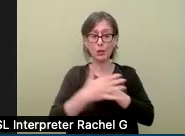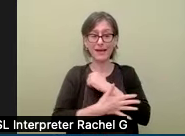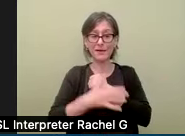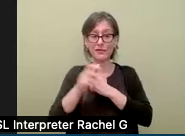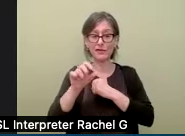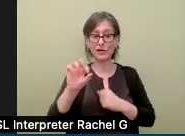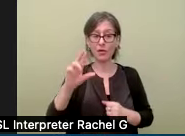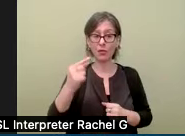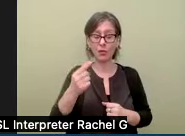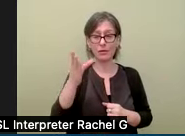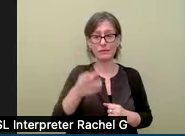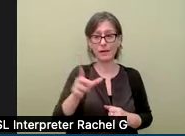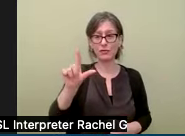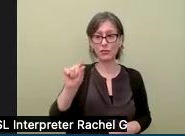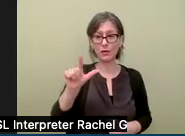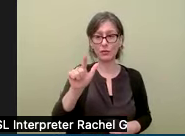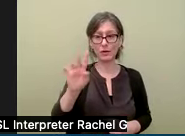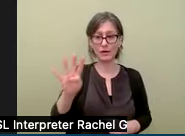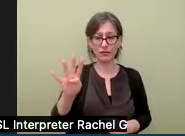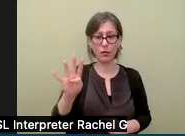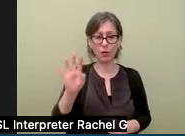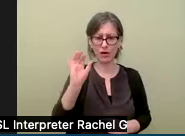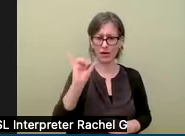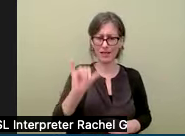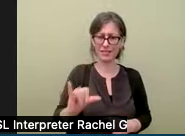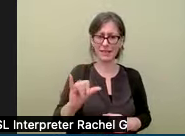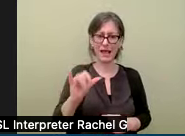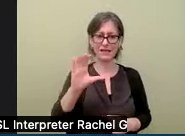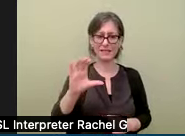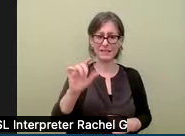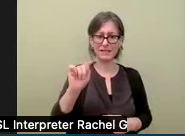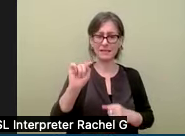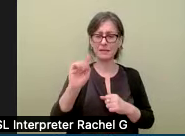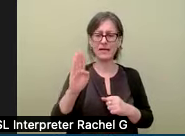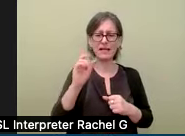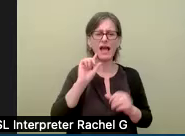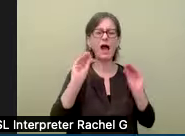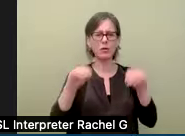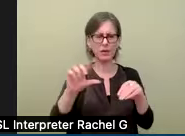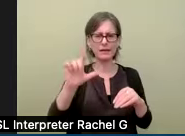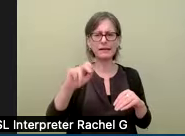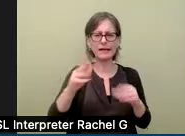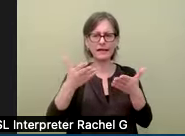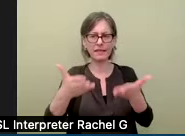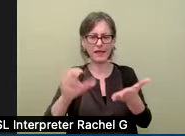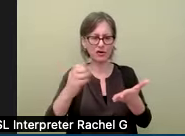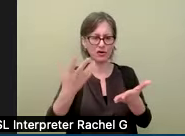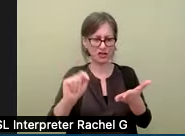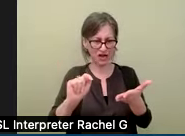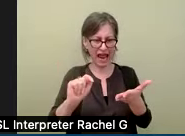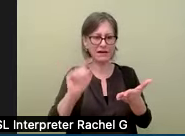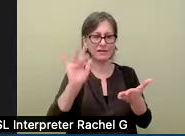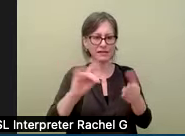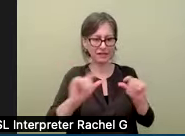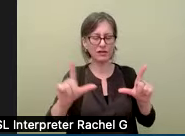earthquakecountry.org/2024 California Tsunami Preparedness or 2024 CTP, I'll put that link in the chat, is where you'll be able to find those. Also,